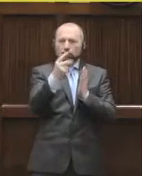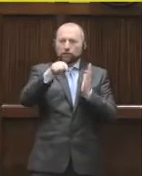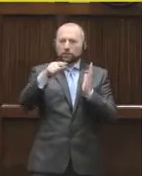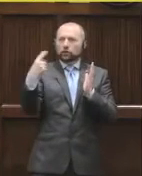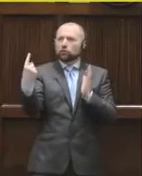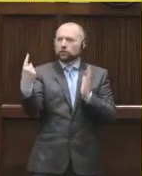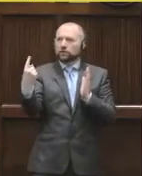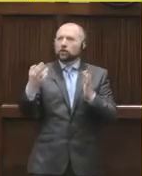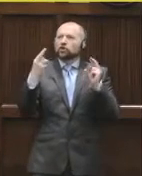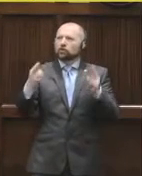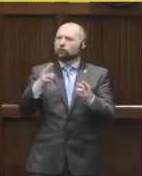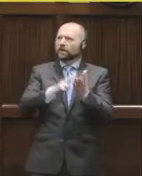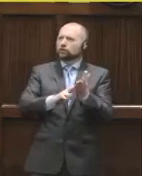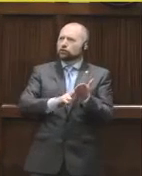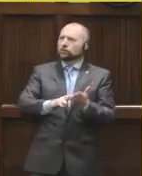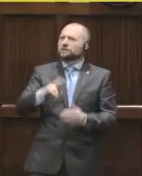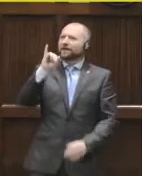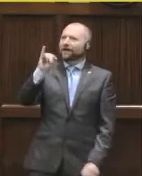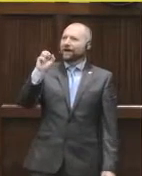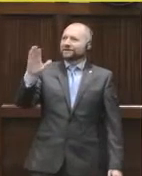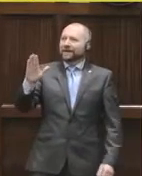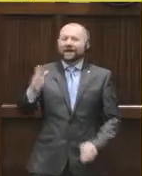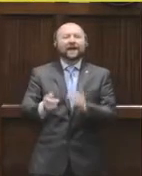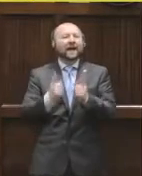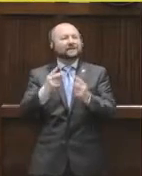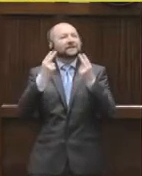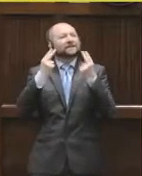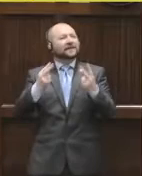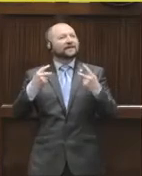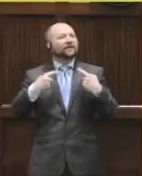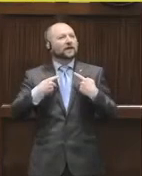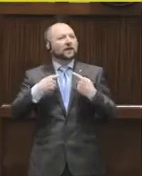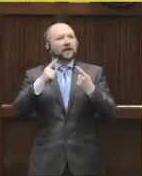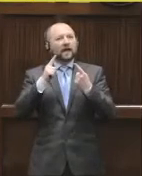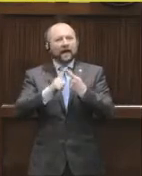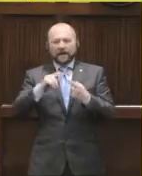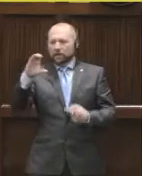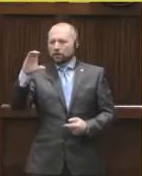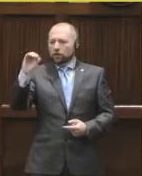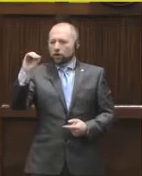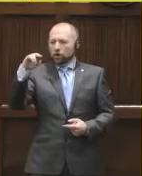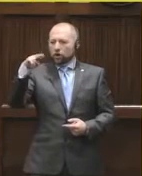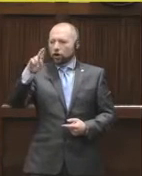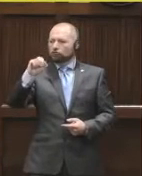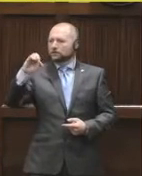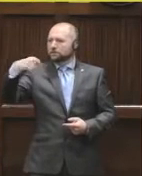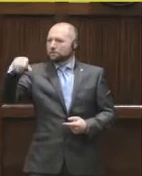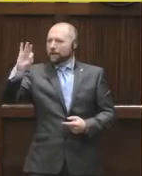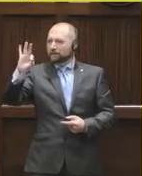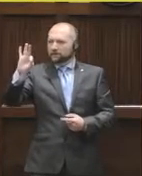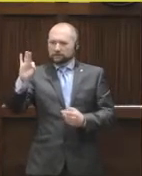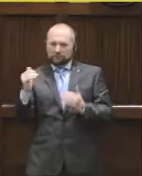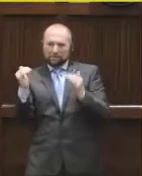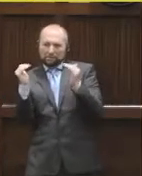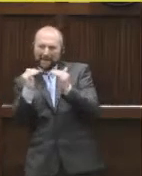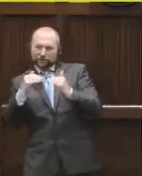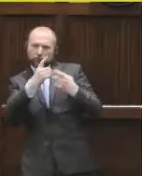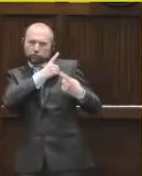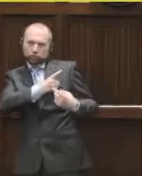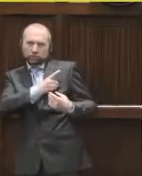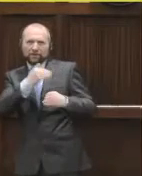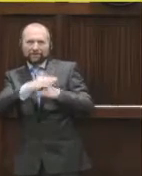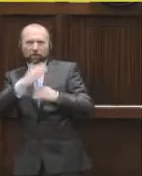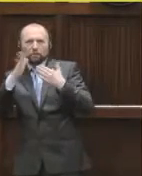use Irish Sign Language as their native language and the corresponding duty on all public bodies to provide